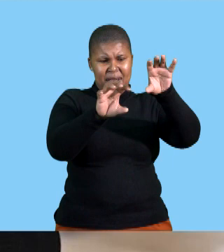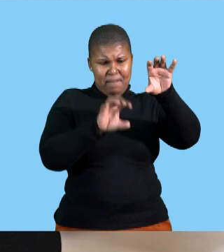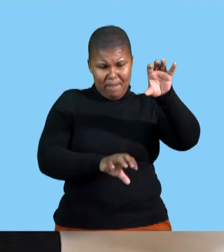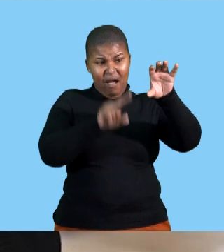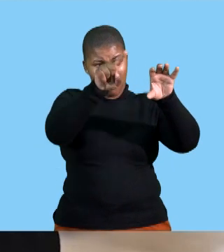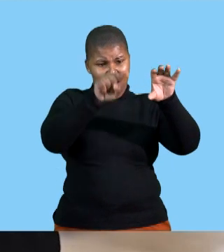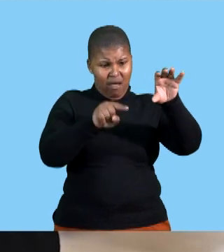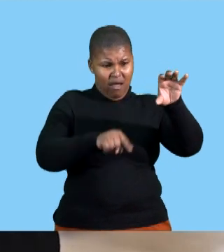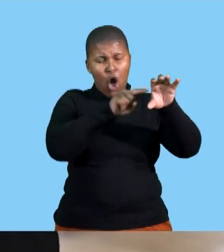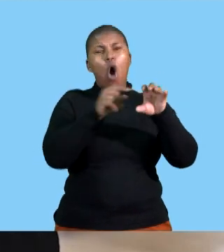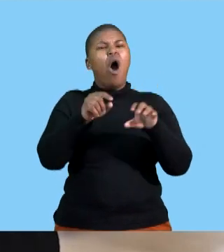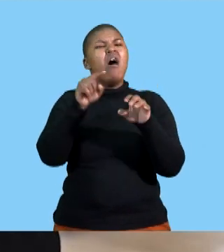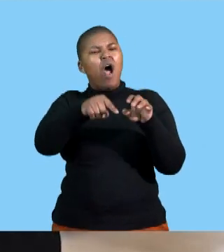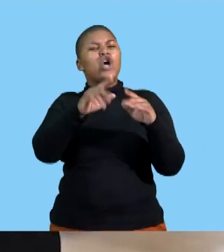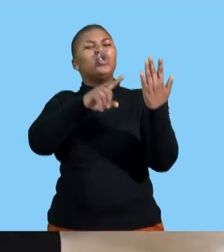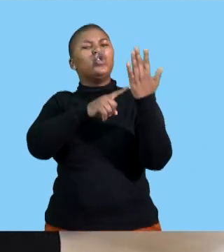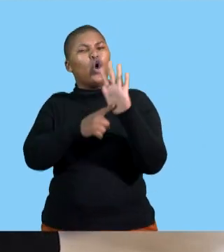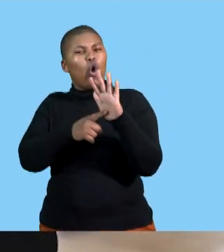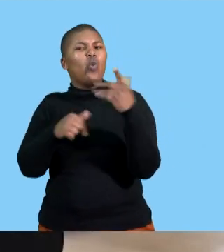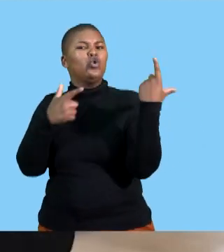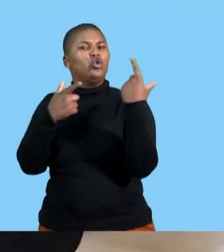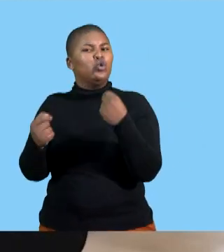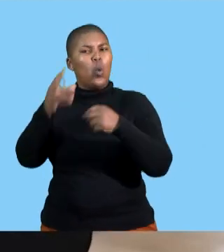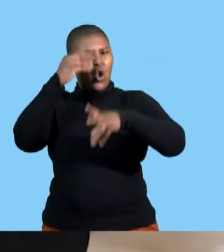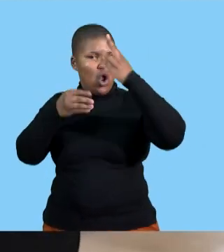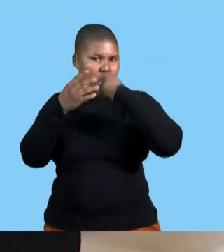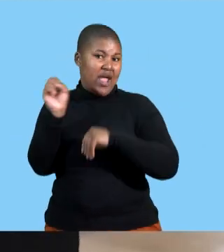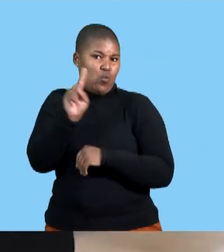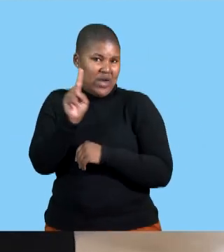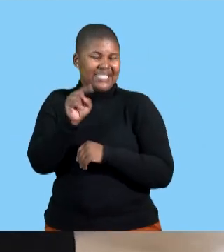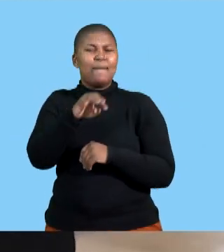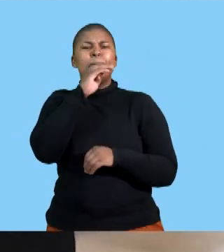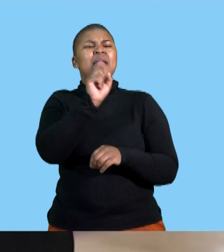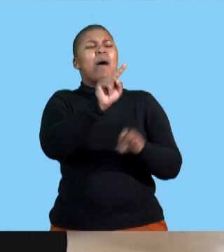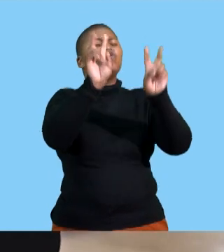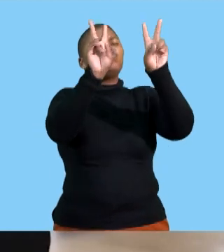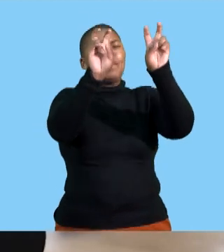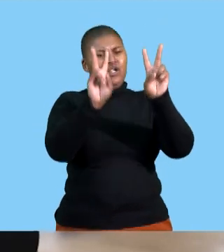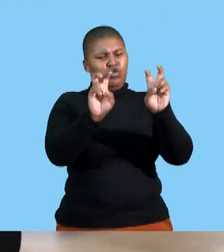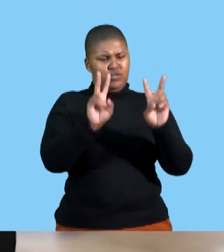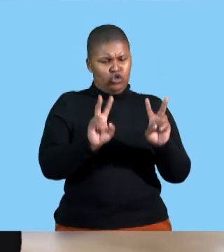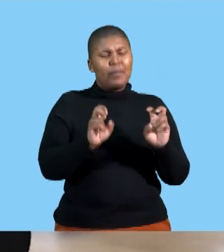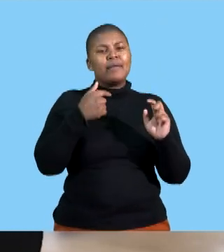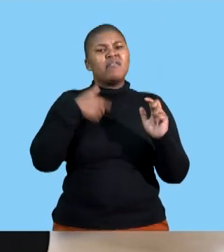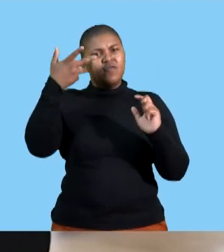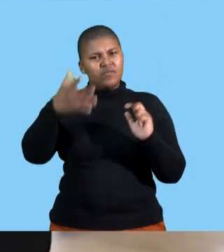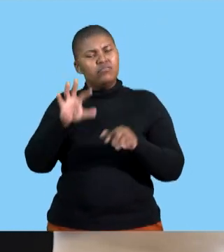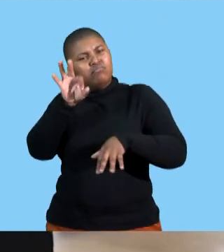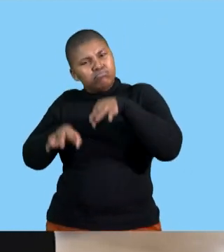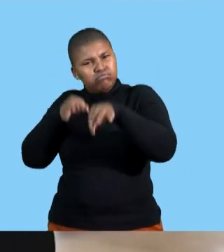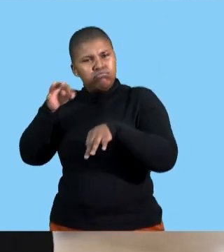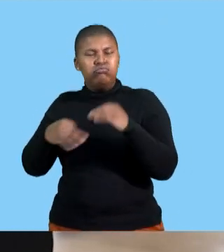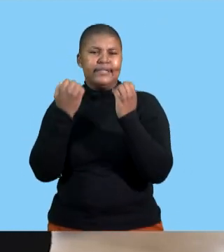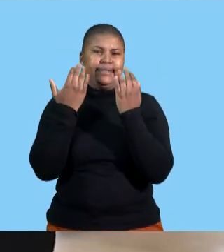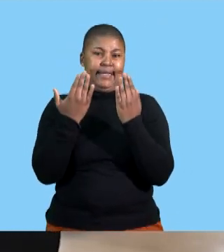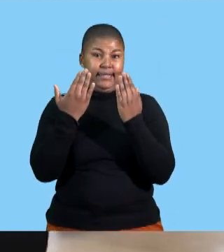it is the overview of the lesson. So these are the subtopics actually that we have unpacked throughout our